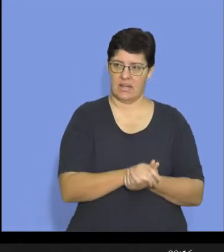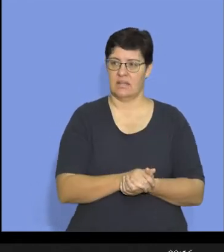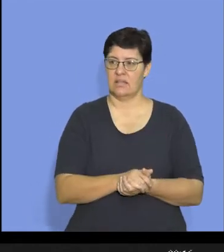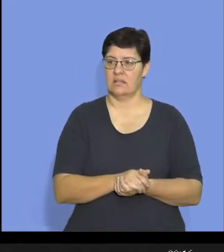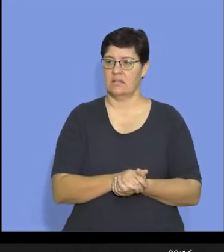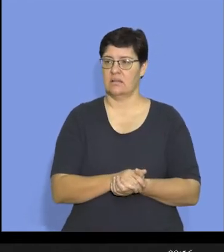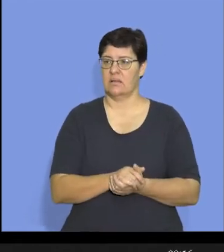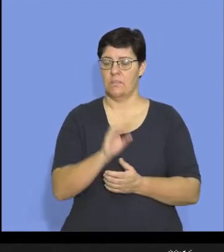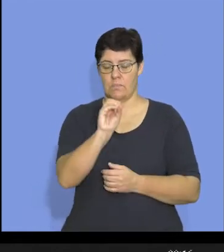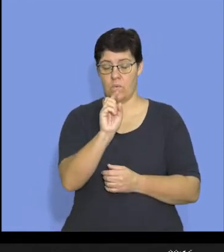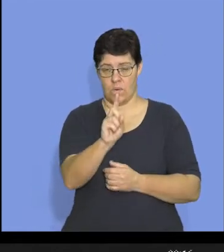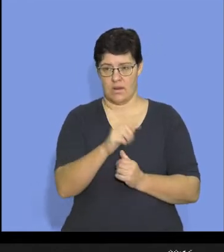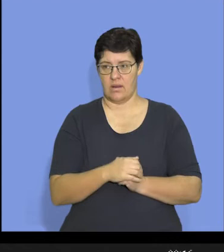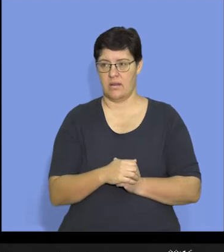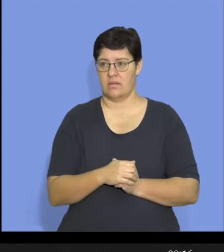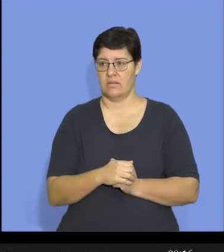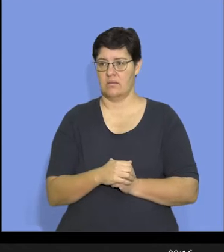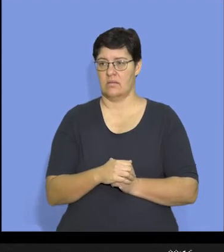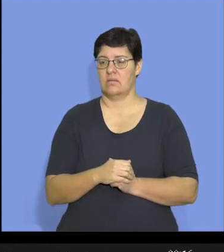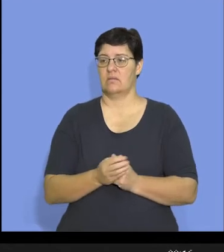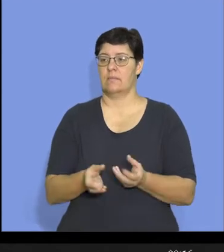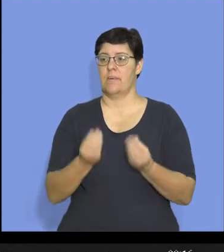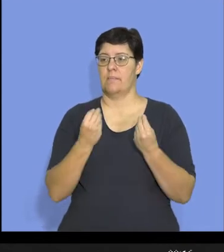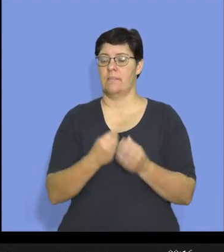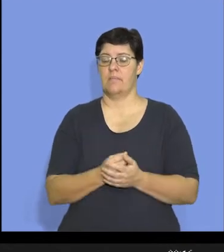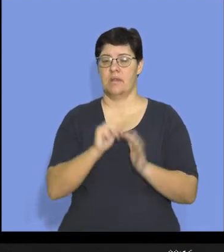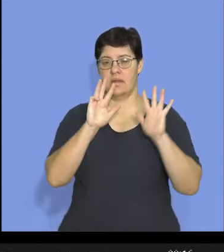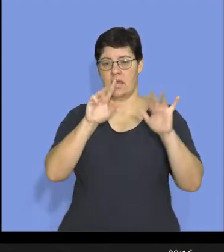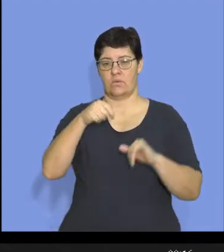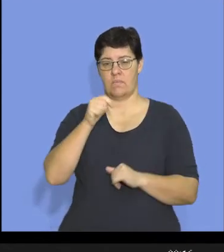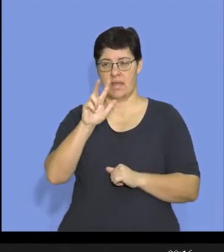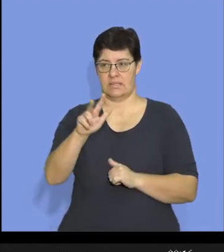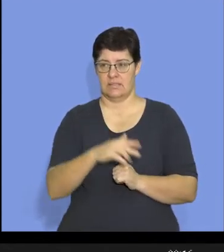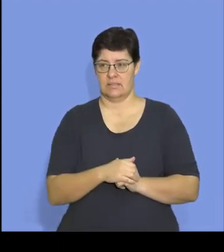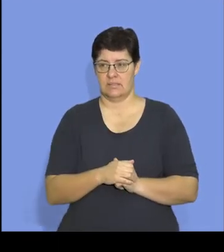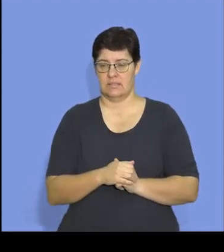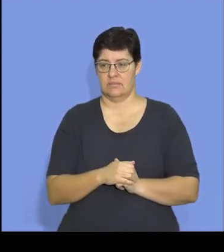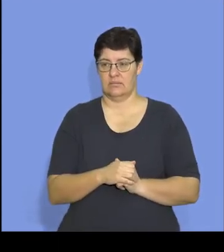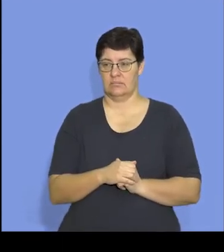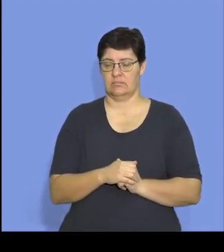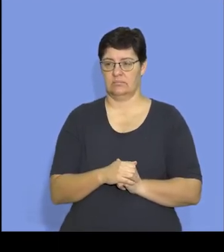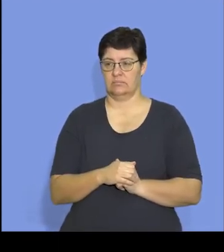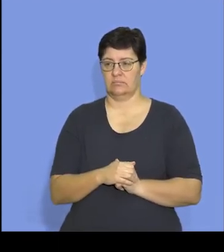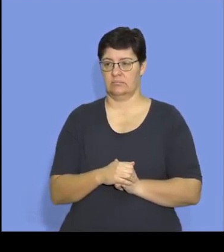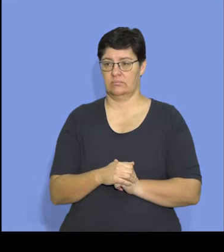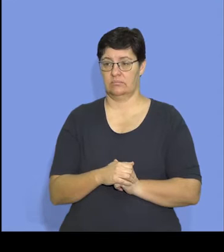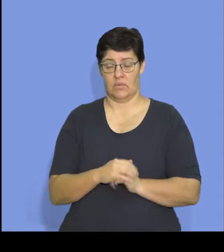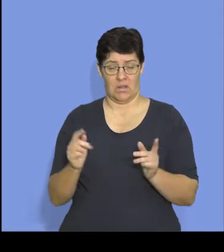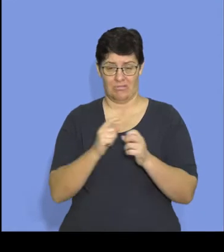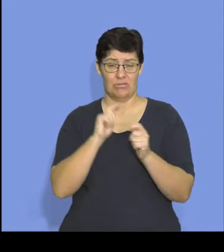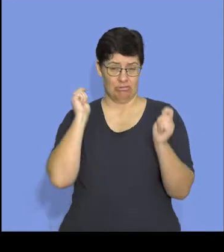in instead. And now we get 9,8. So it's quite a big